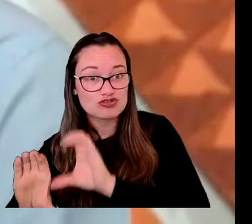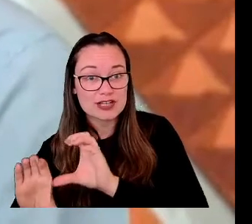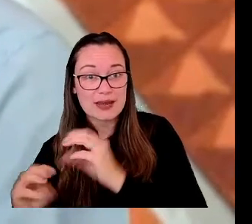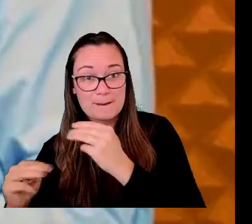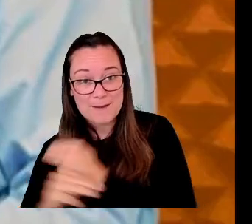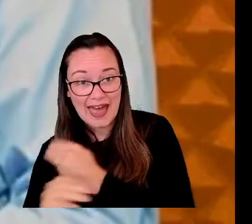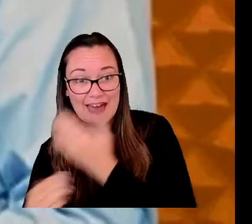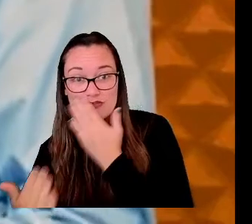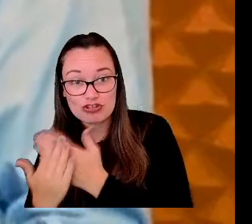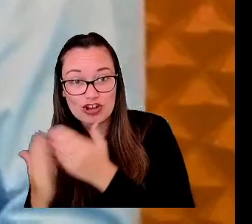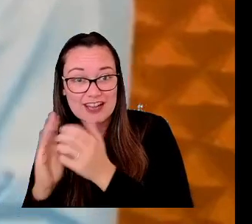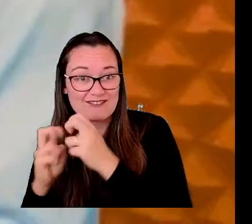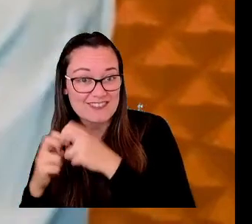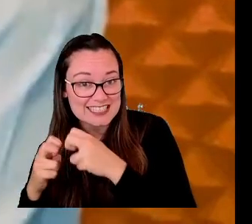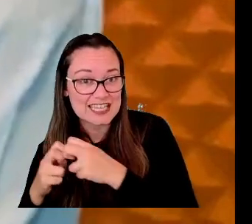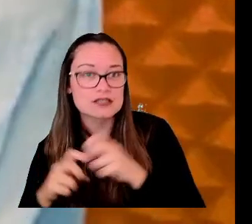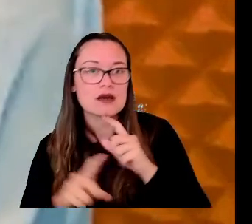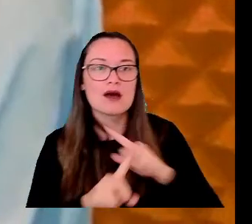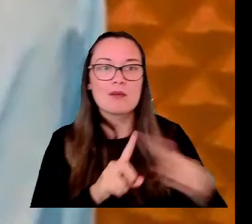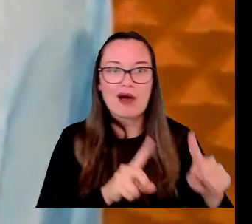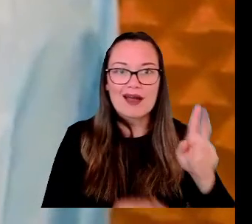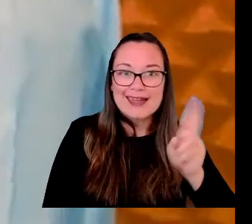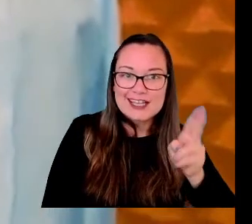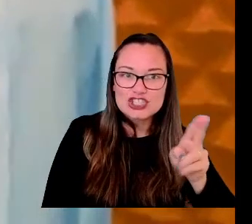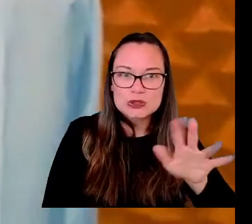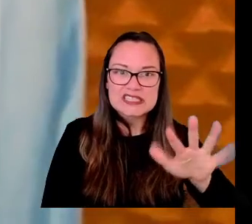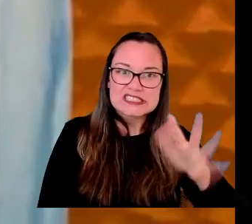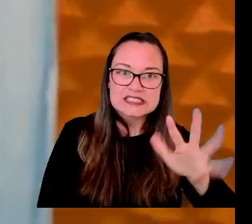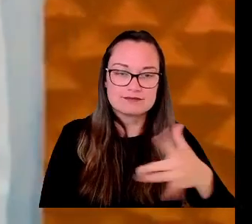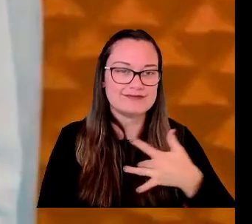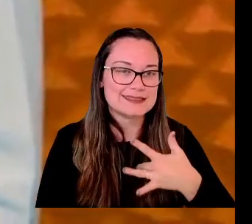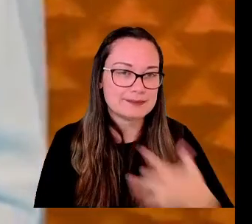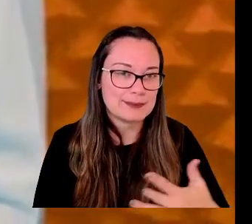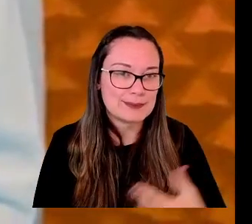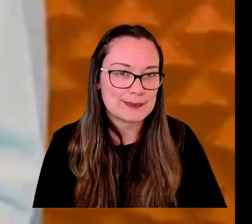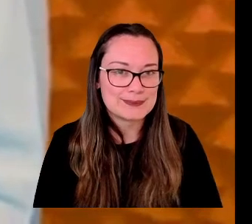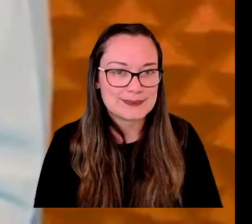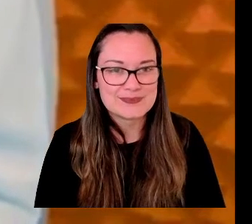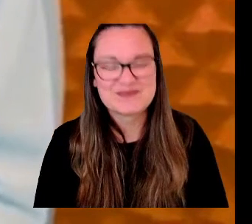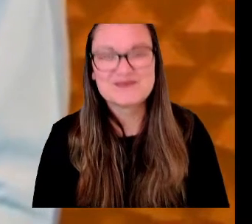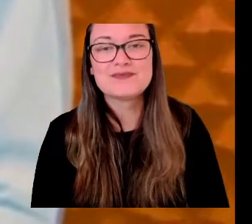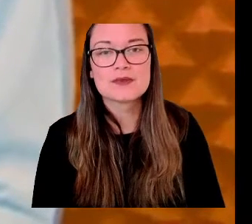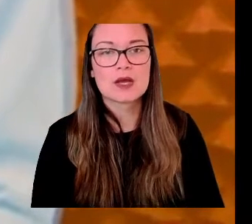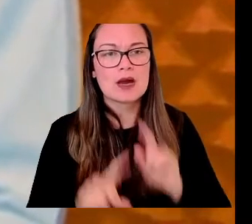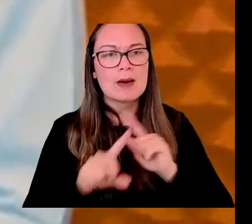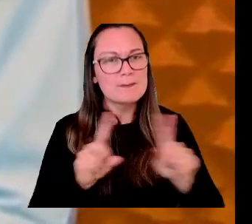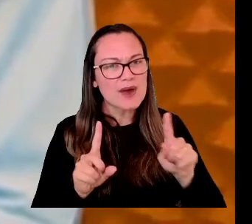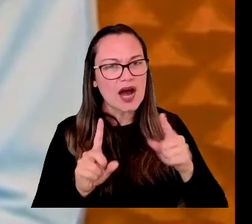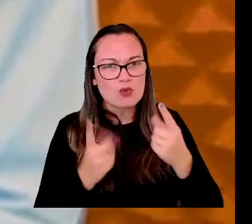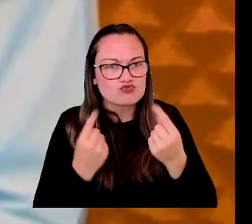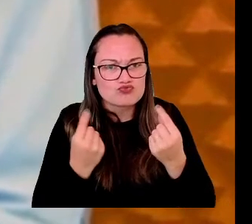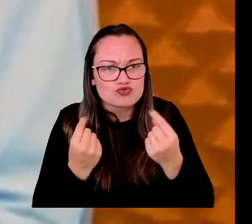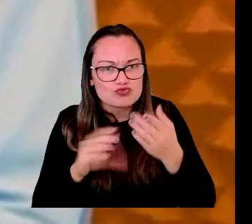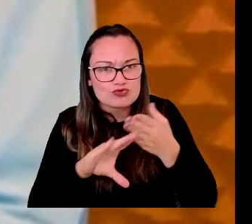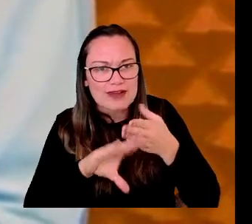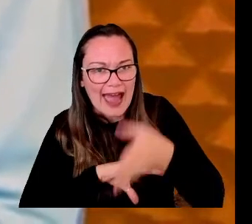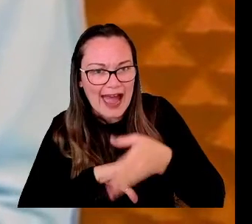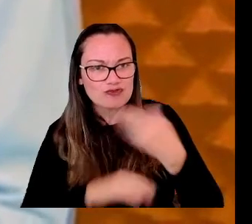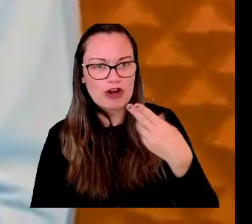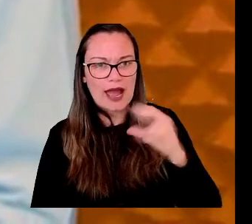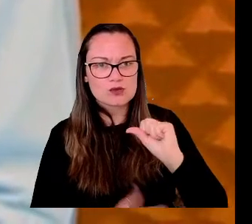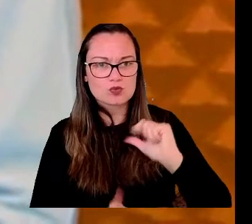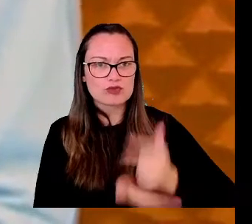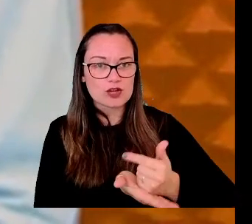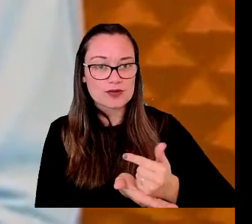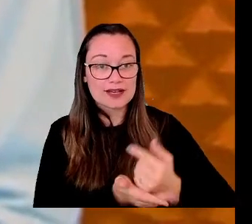and science. So keep that in mind. Those are the skills you're going to need. Now, as far as what exactly you're going to have to do post-high school, if you want to